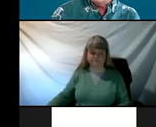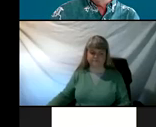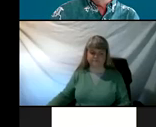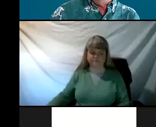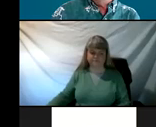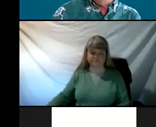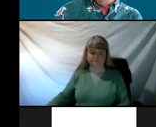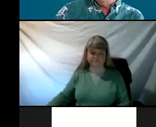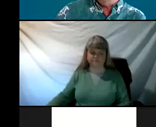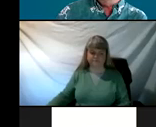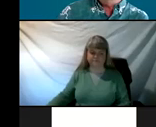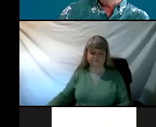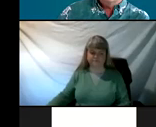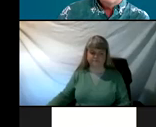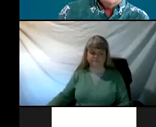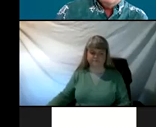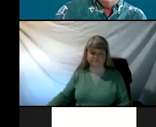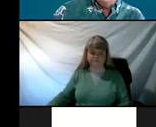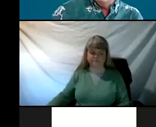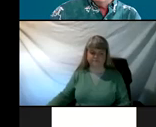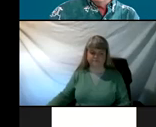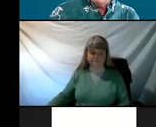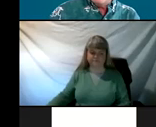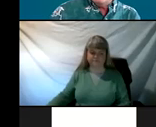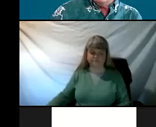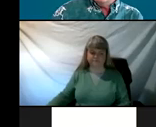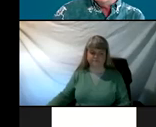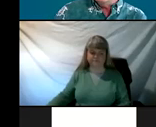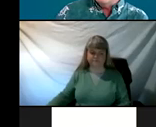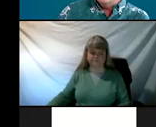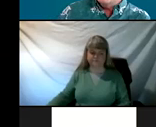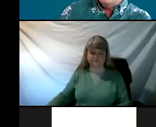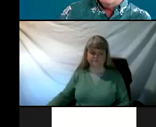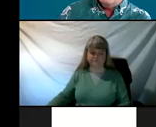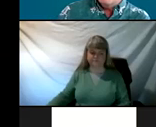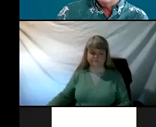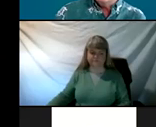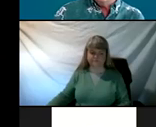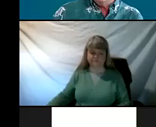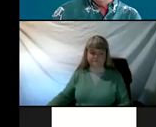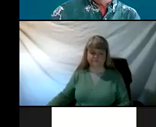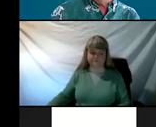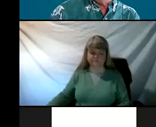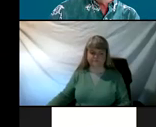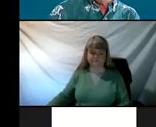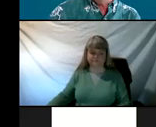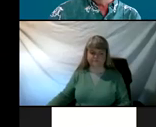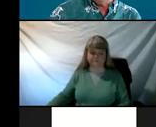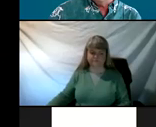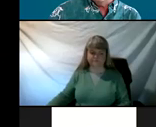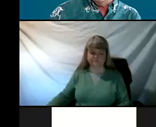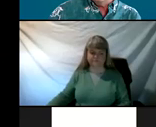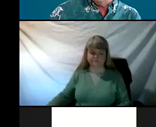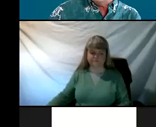does access it during the conference, if you can get their name and their contact information, the best place to do that